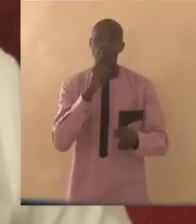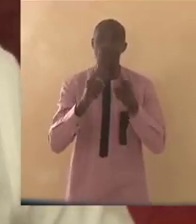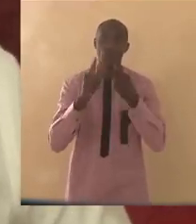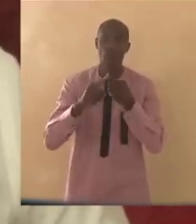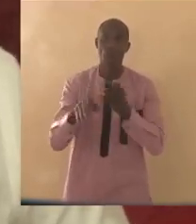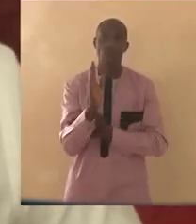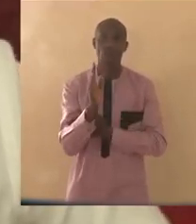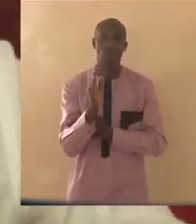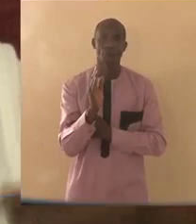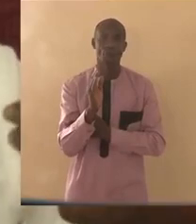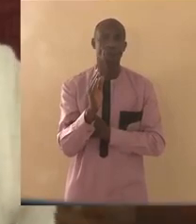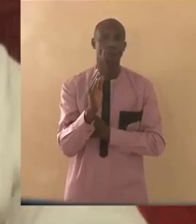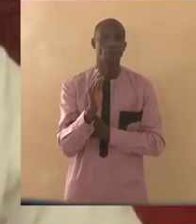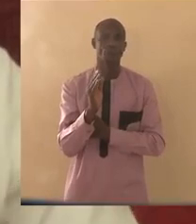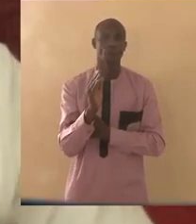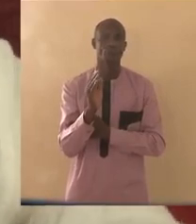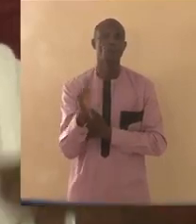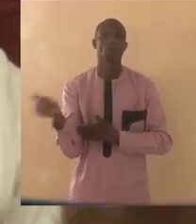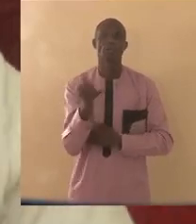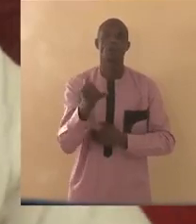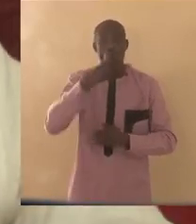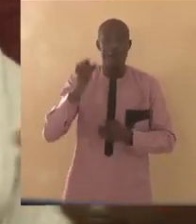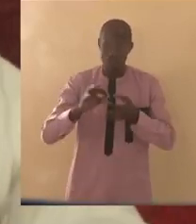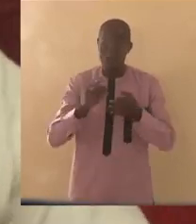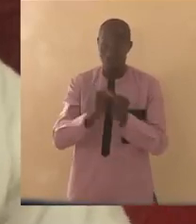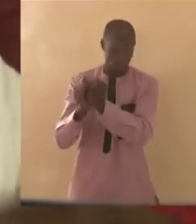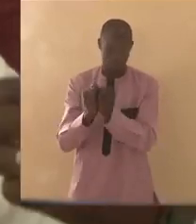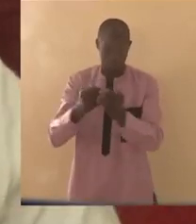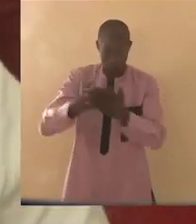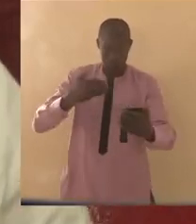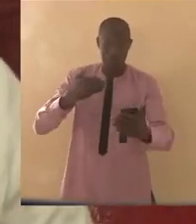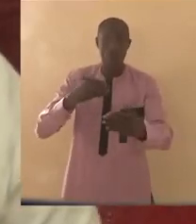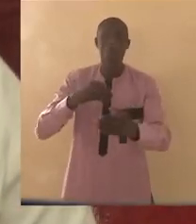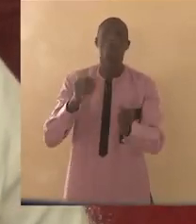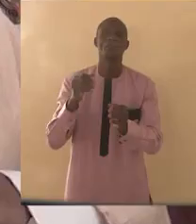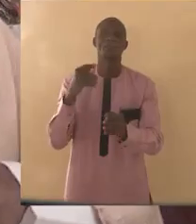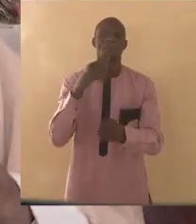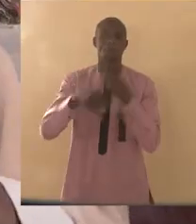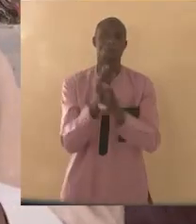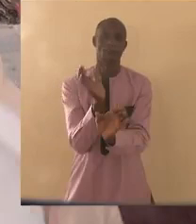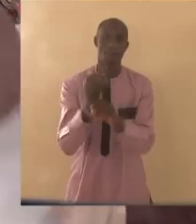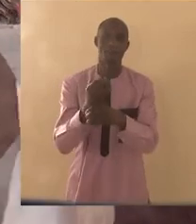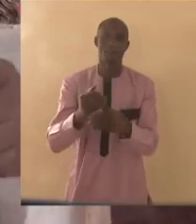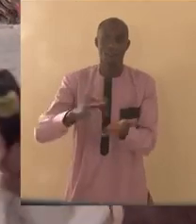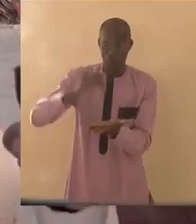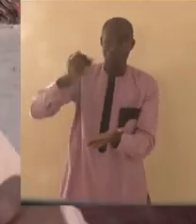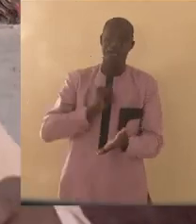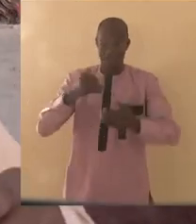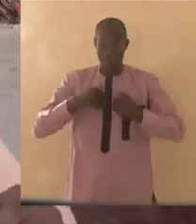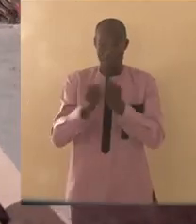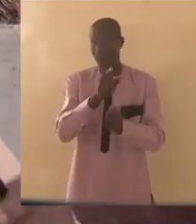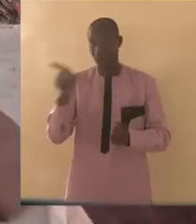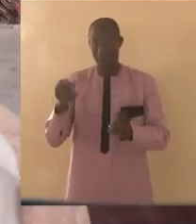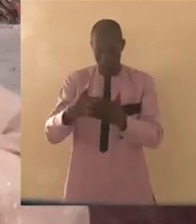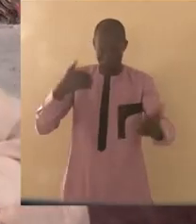like, he reminded God that they were together before the world was created. The glory I had with you before the